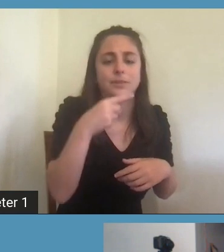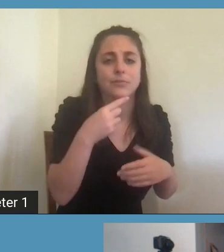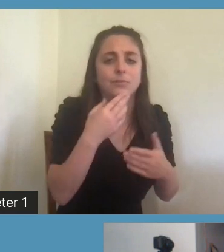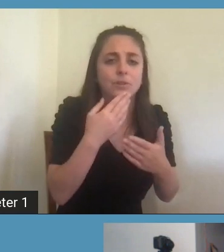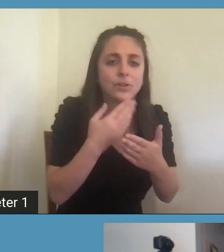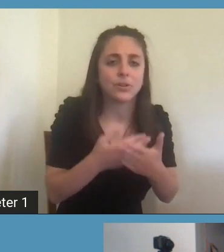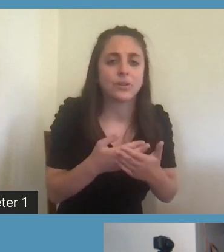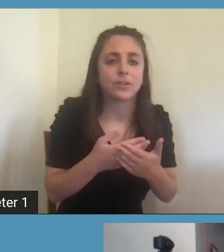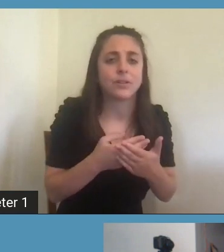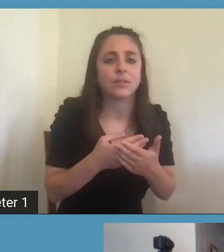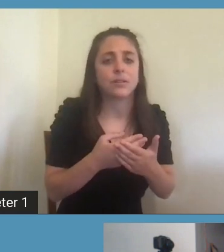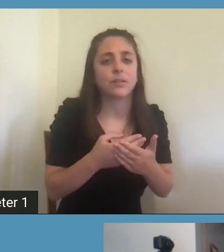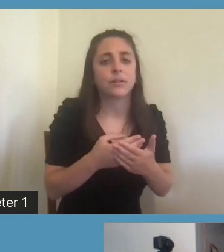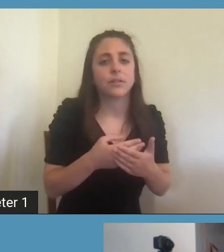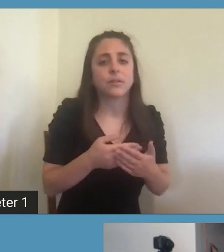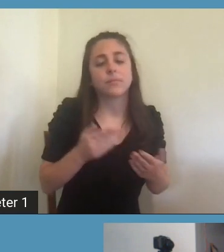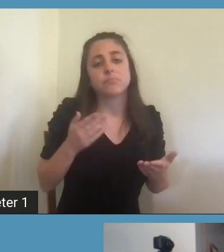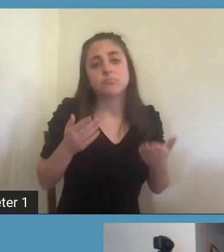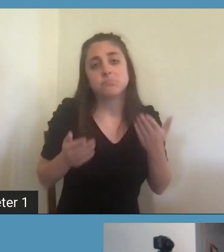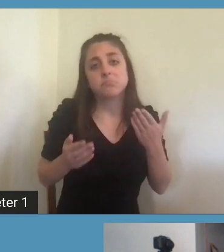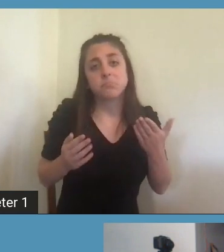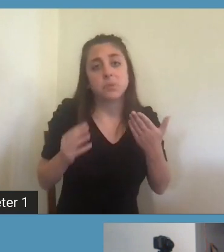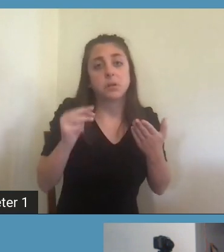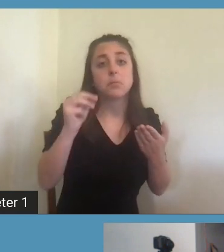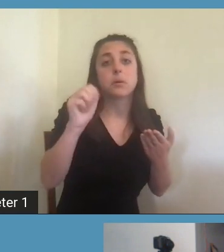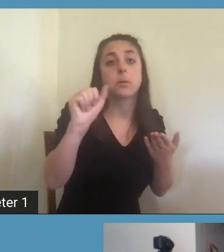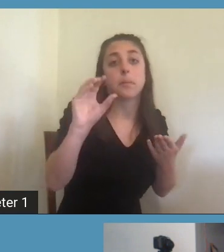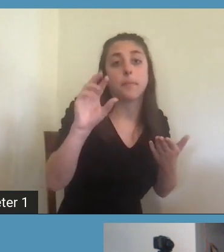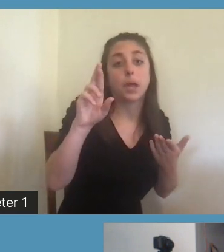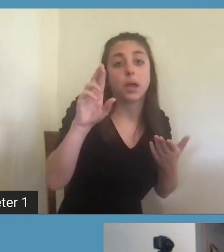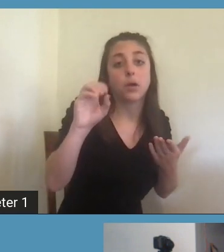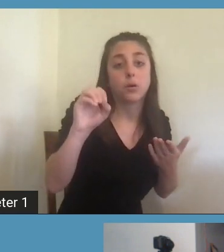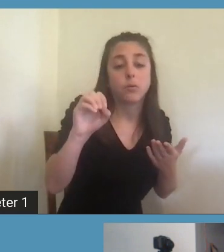macro photography or videography, you really